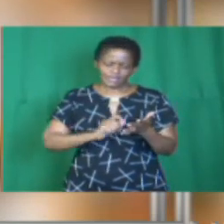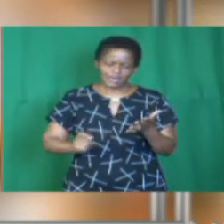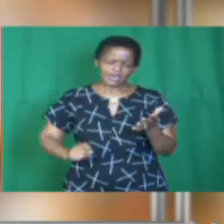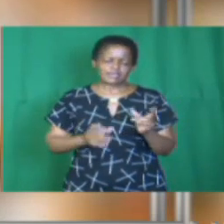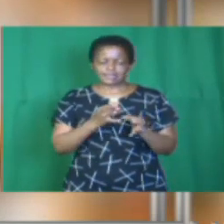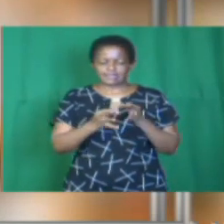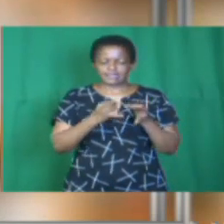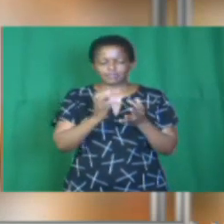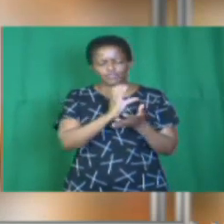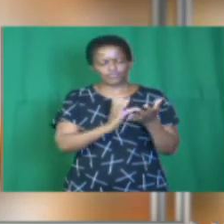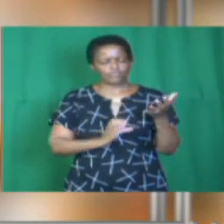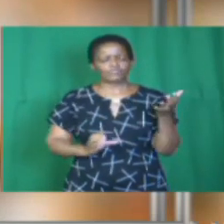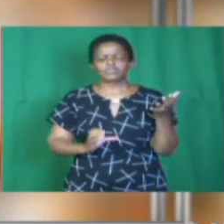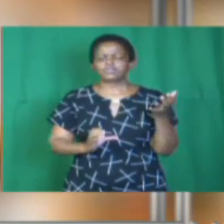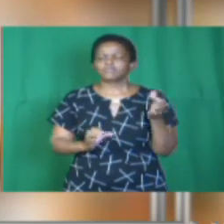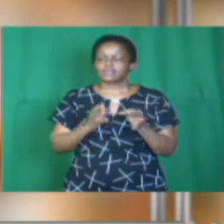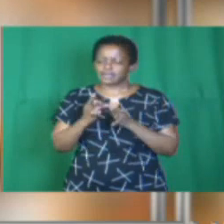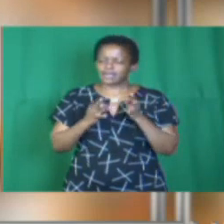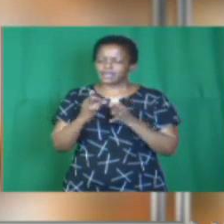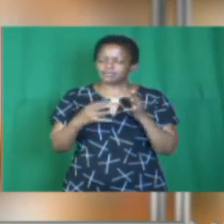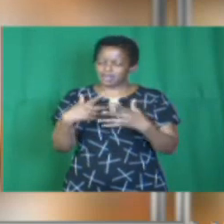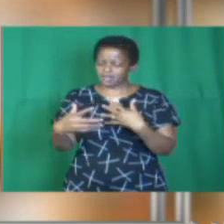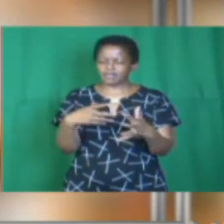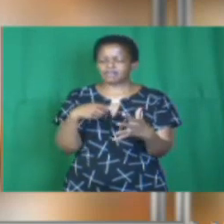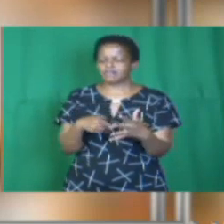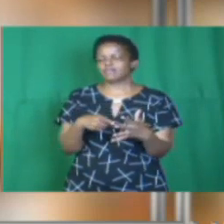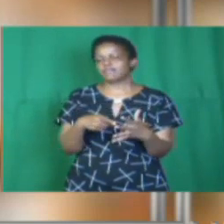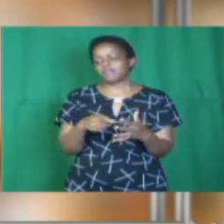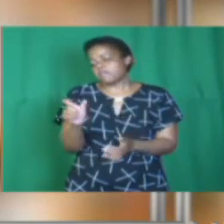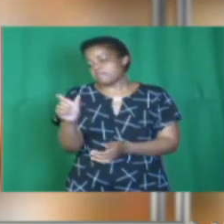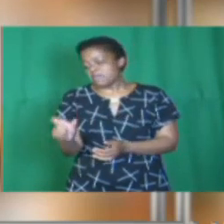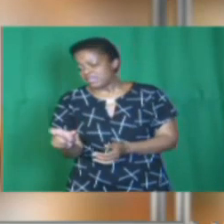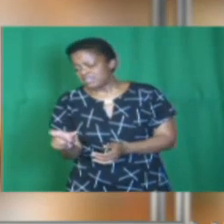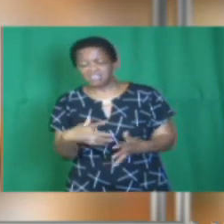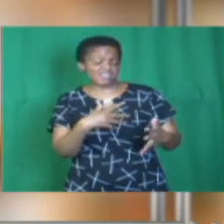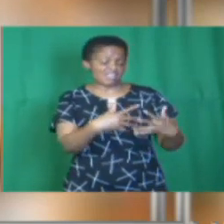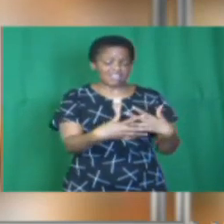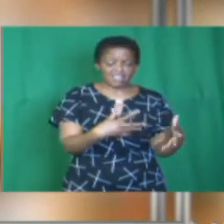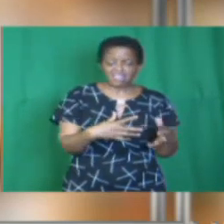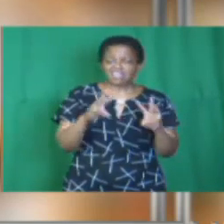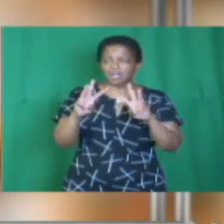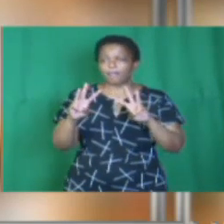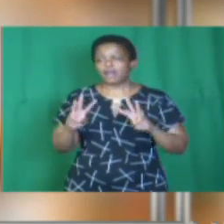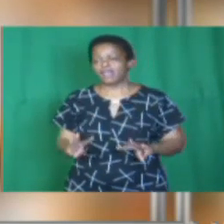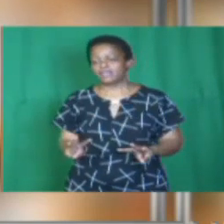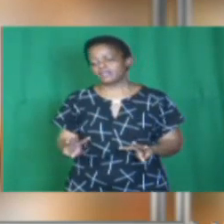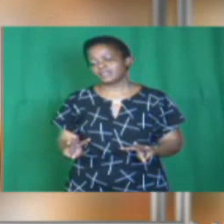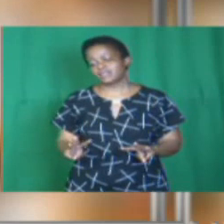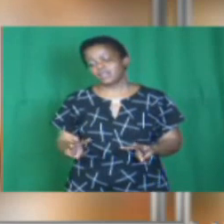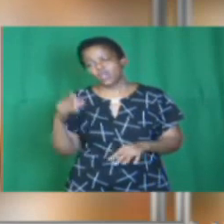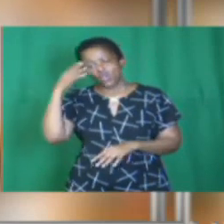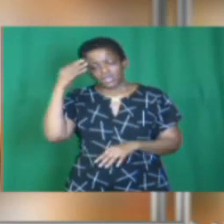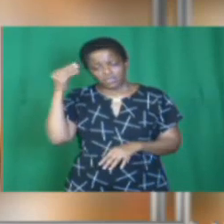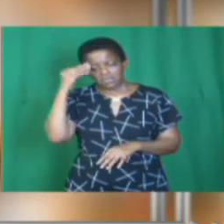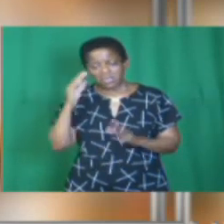composition is to describe something, an object, could be a person, could be a place, could be an experience, it could